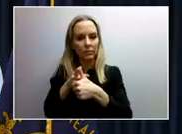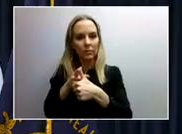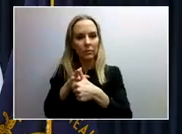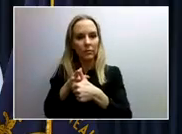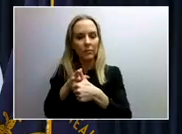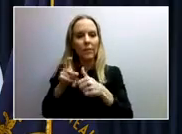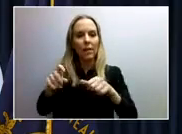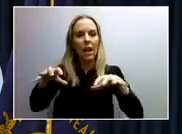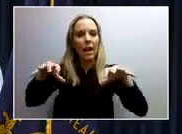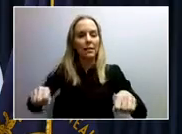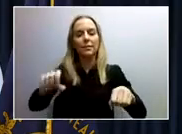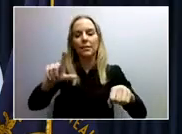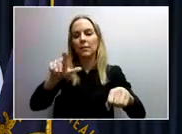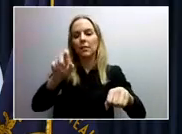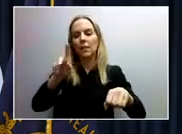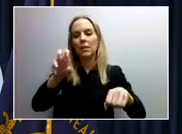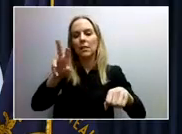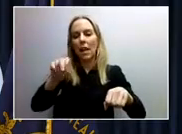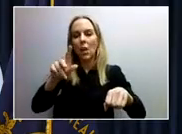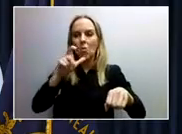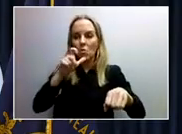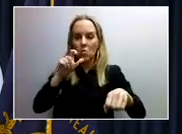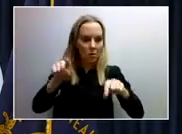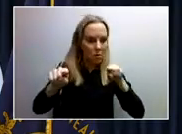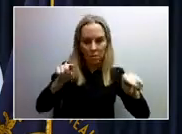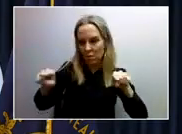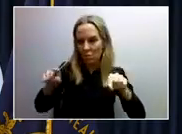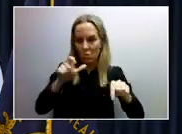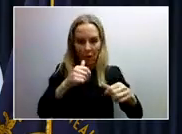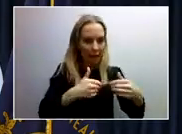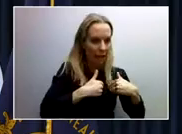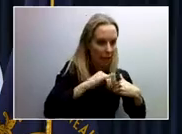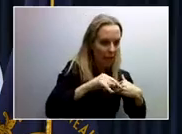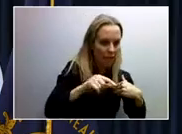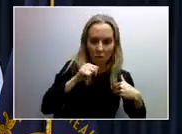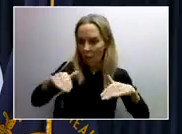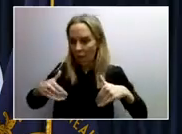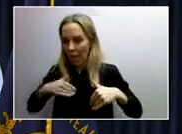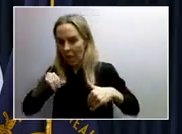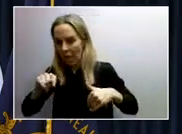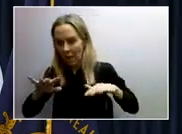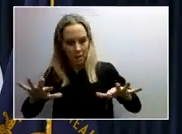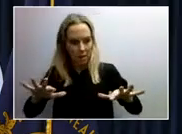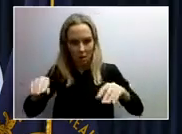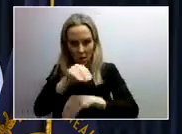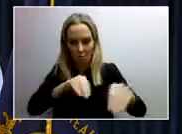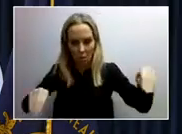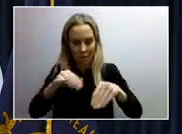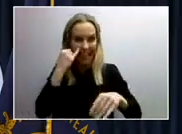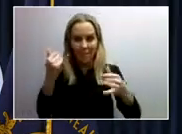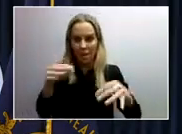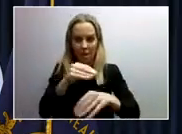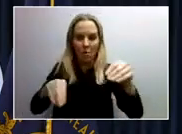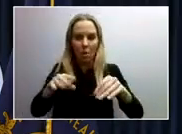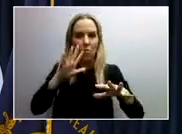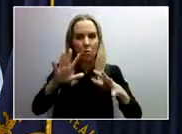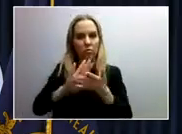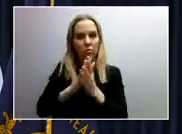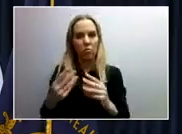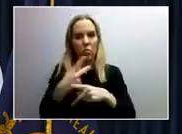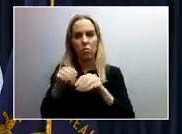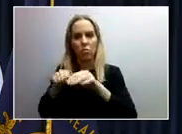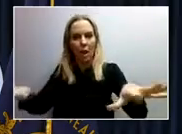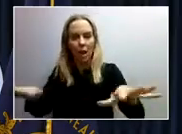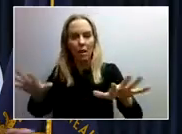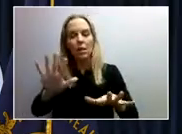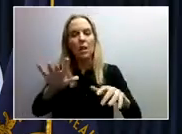In other words, until we know who's positive and who's negative, nobody move, because if you do, you're spreading it. And then you can sort